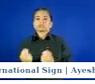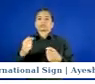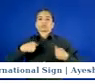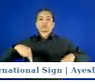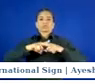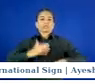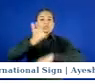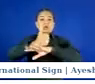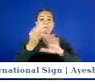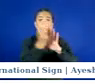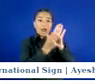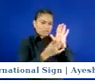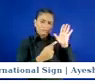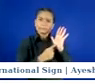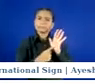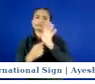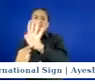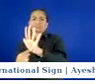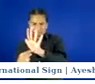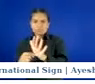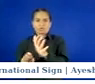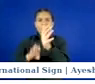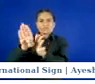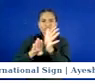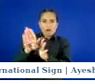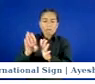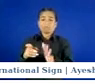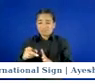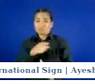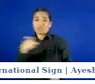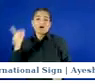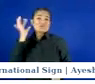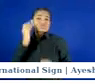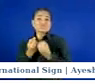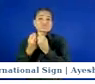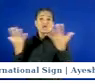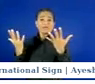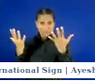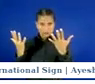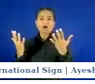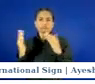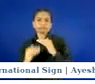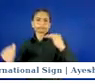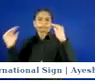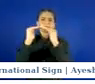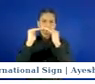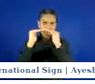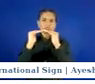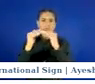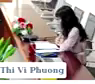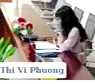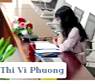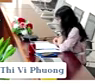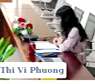organize policy advocacy events with relevant stakeholders such as